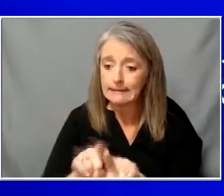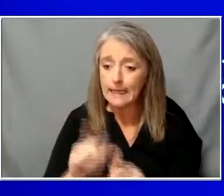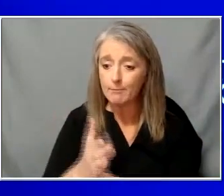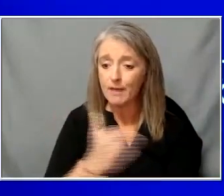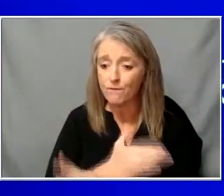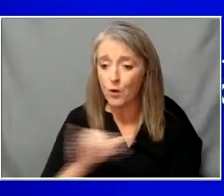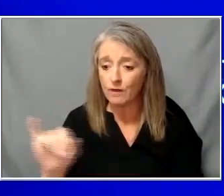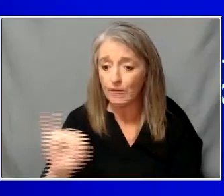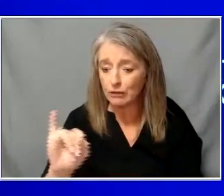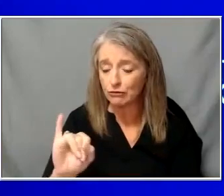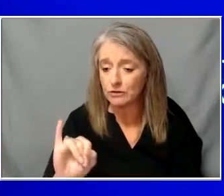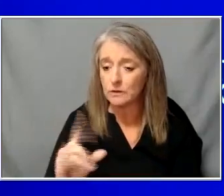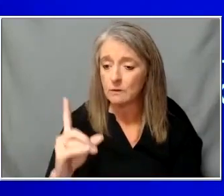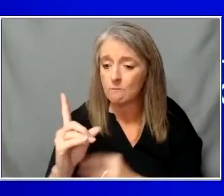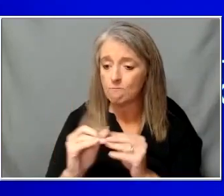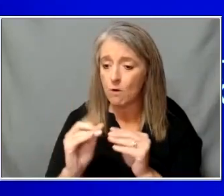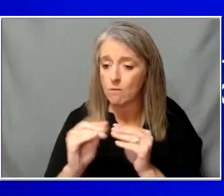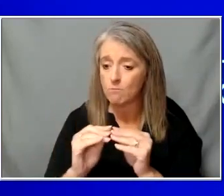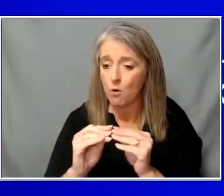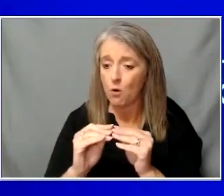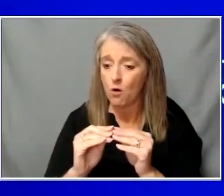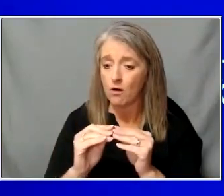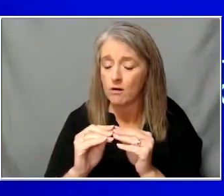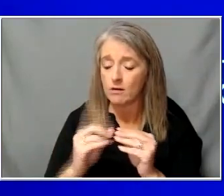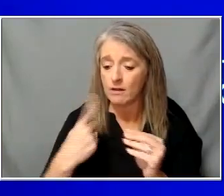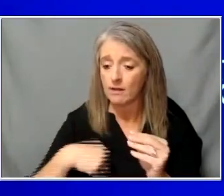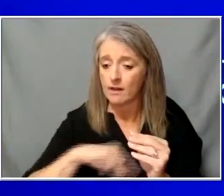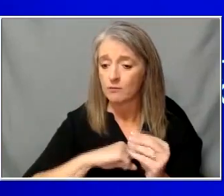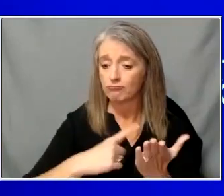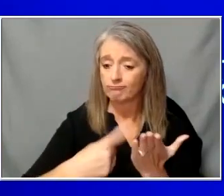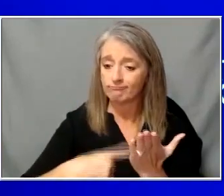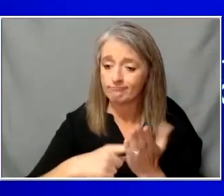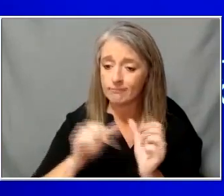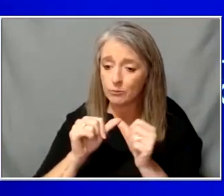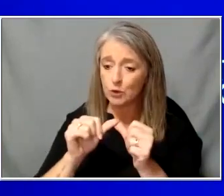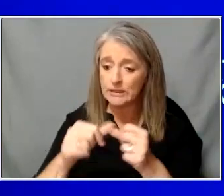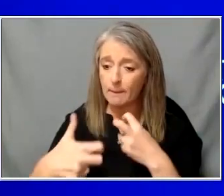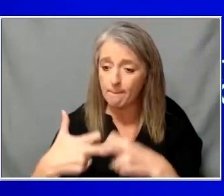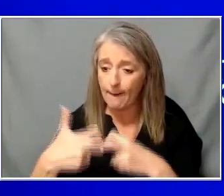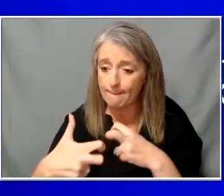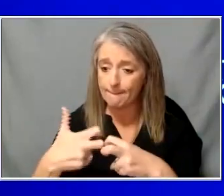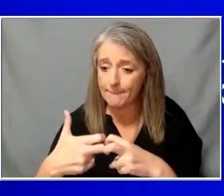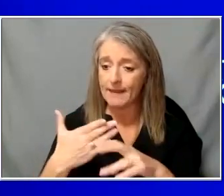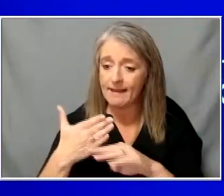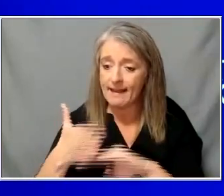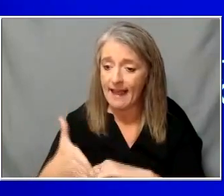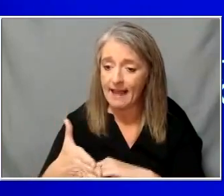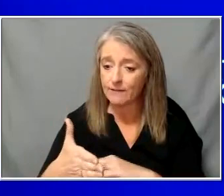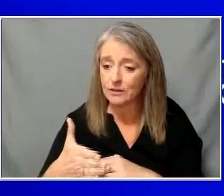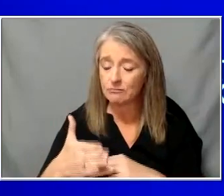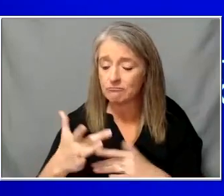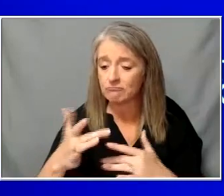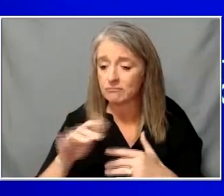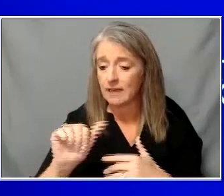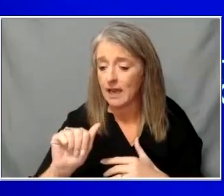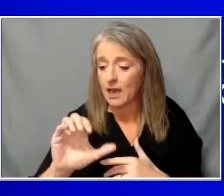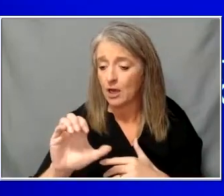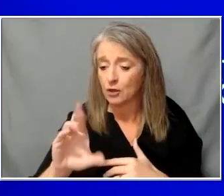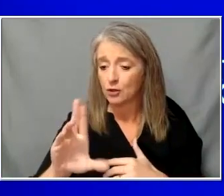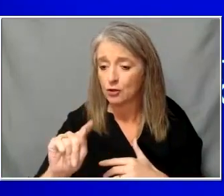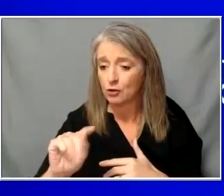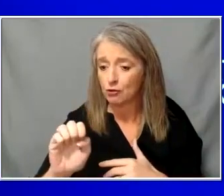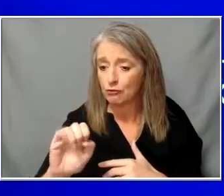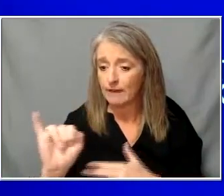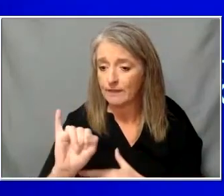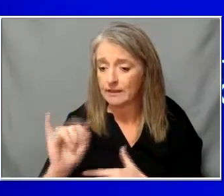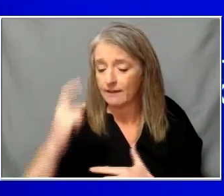one more aspect and one more thing we talk about: persistent problems after acute infection. We know, again, it affects the